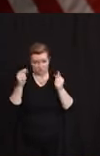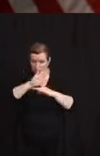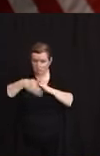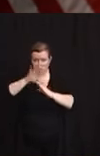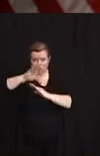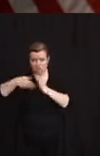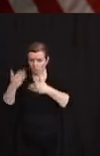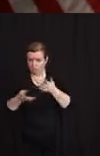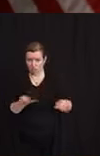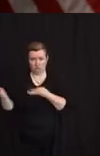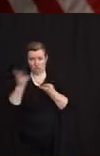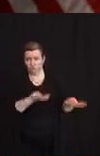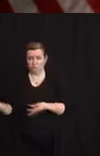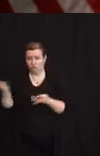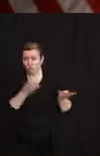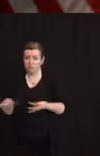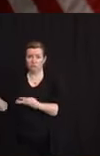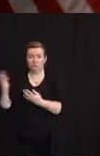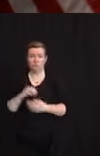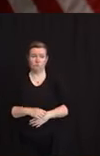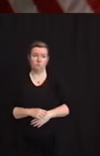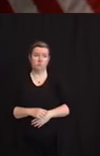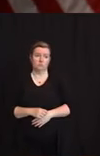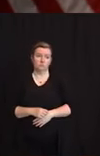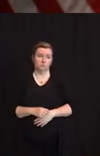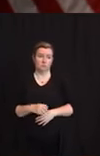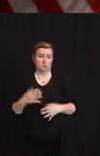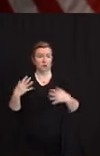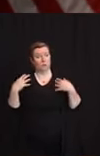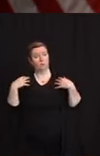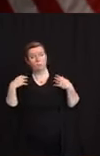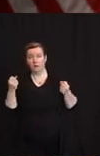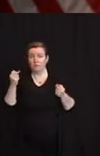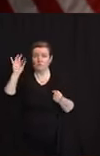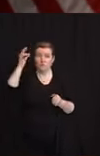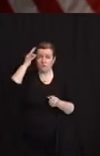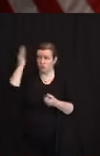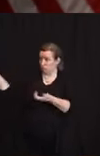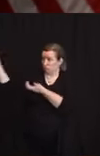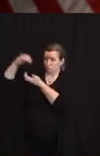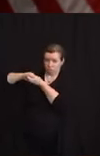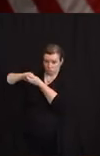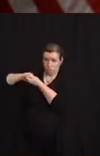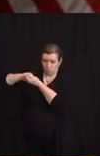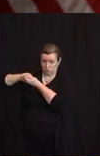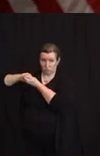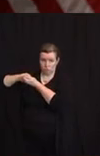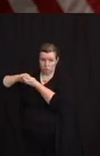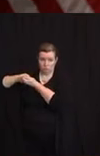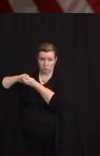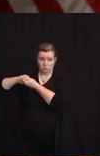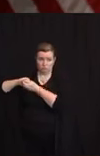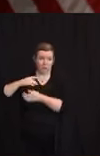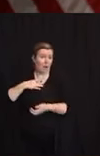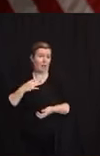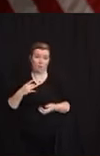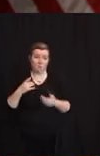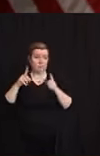Druthers, with a strong federal partnership, I'd like to test everybody on a regular basis in the entire